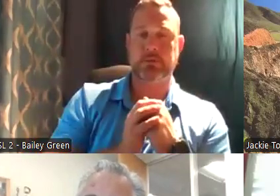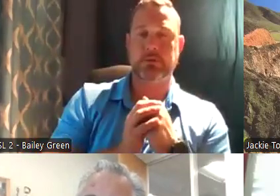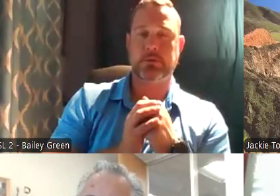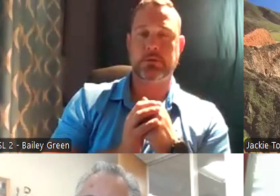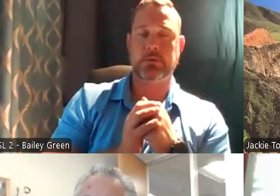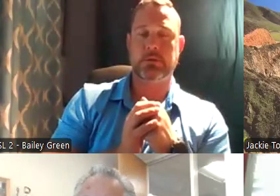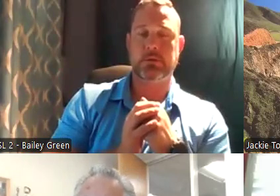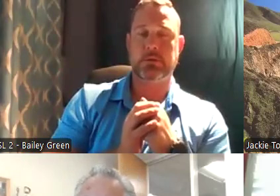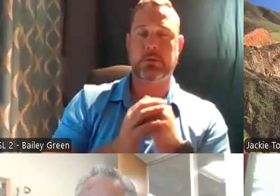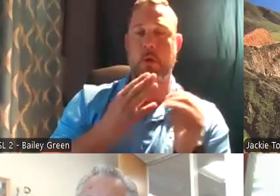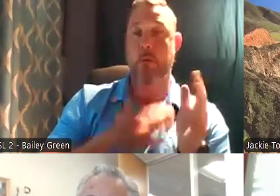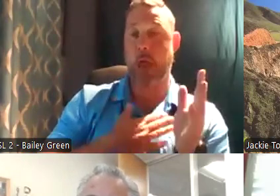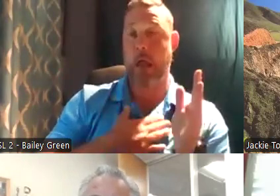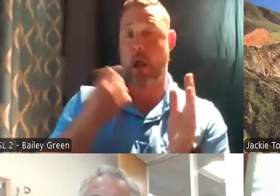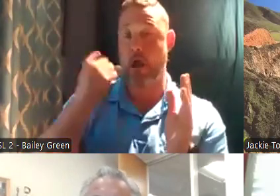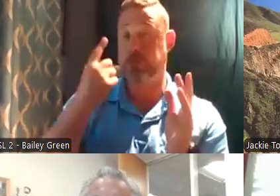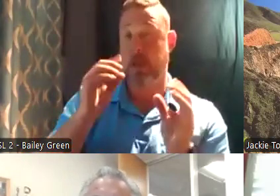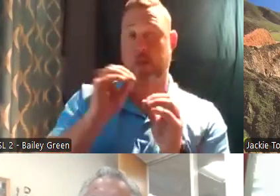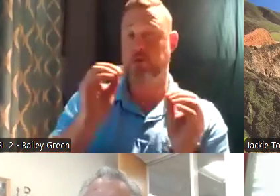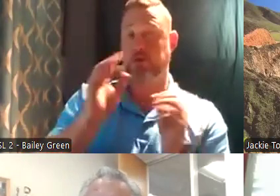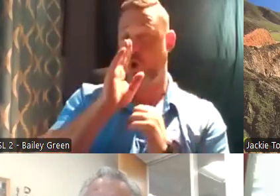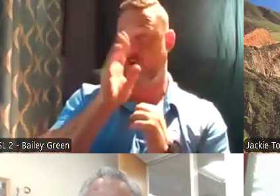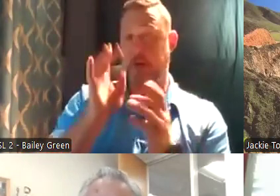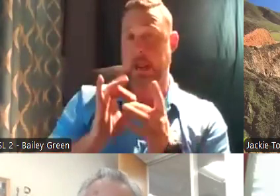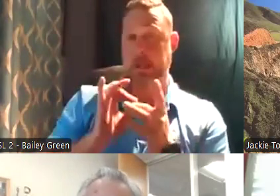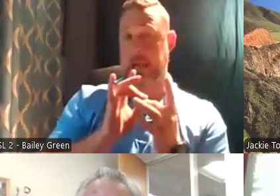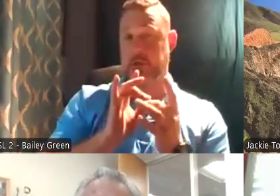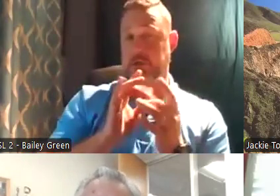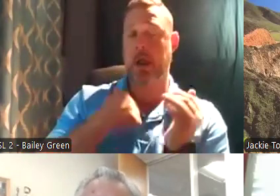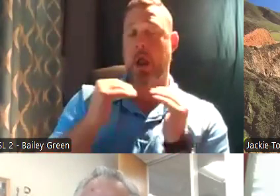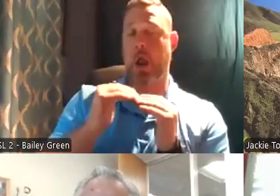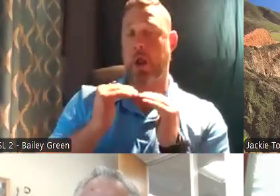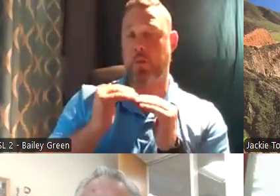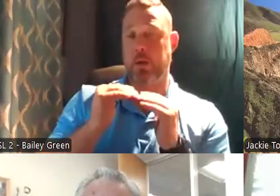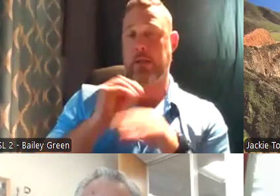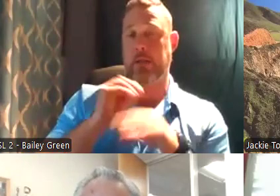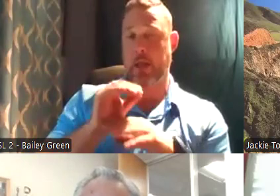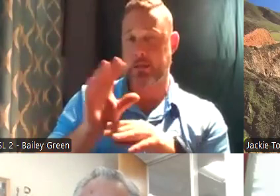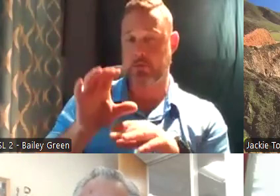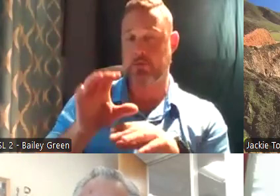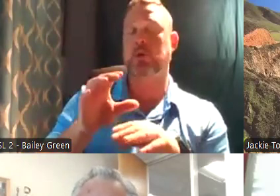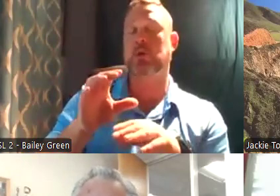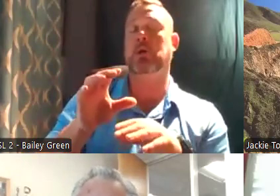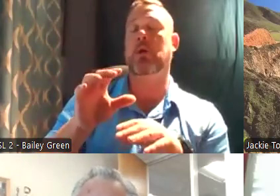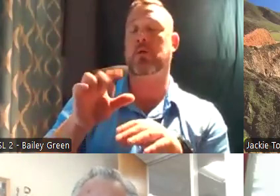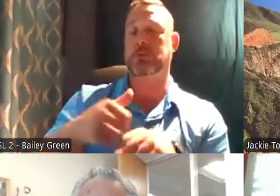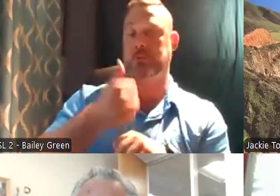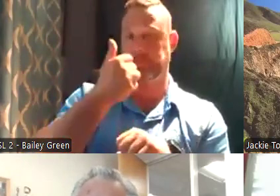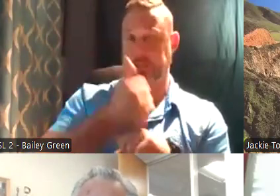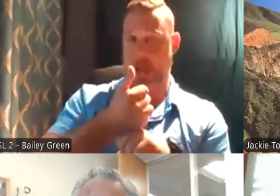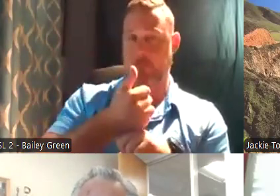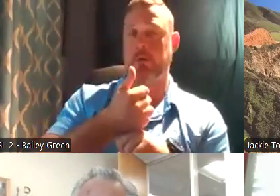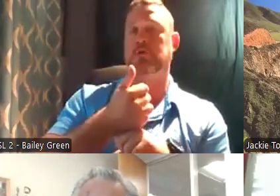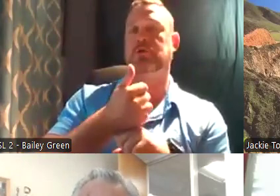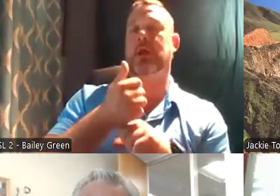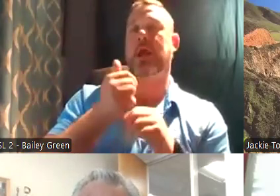So my understanding is there's no direct connection. You know, our Equity Advisory Committee was initially stood up as an